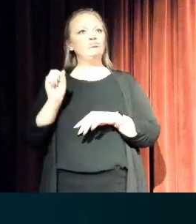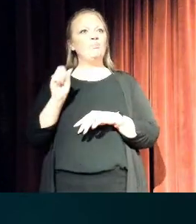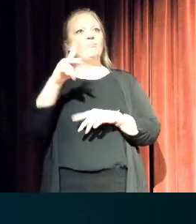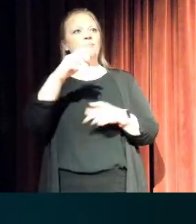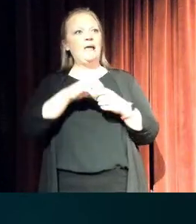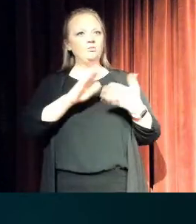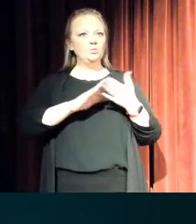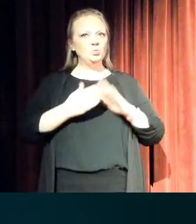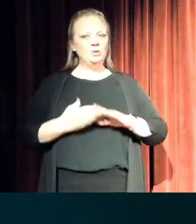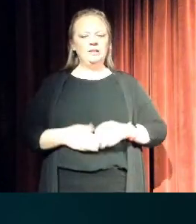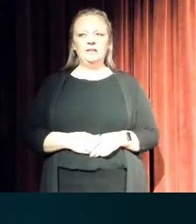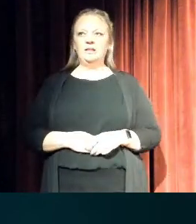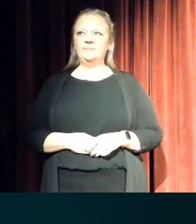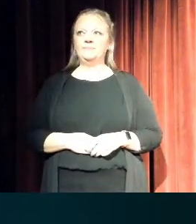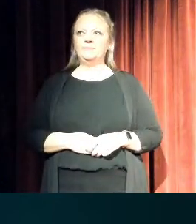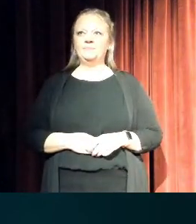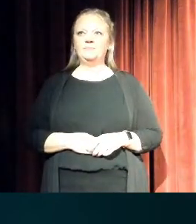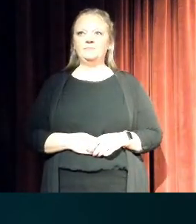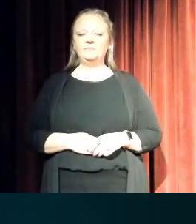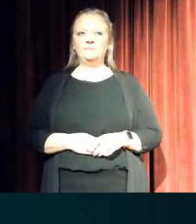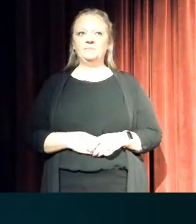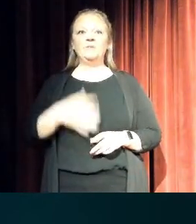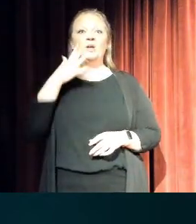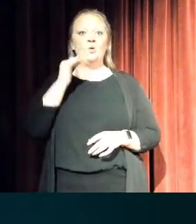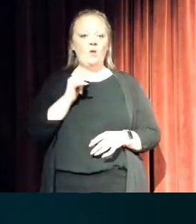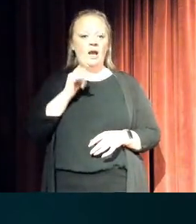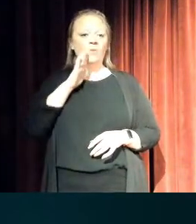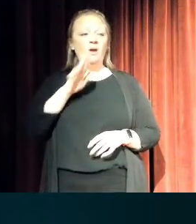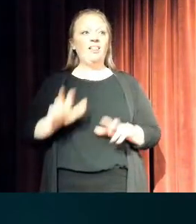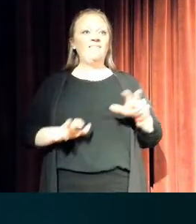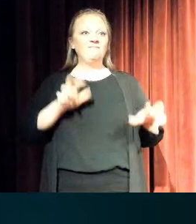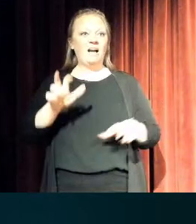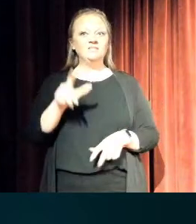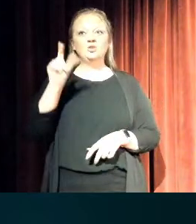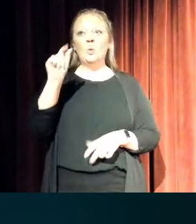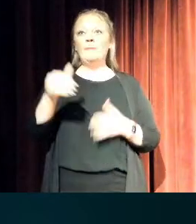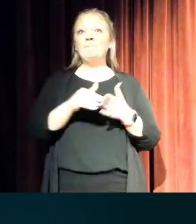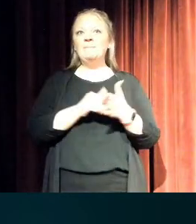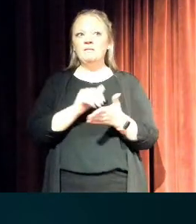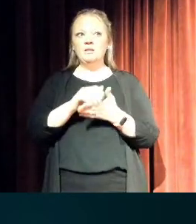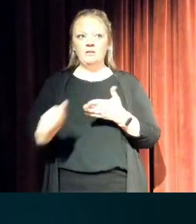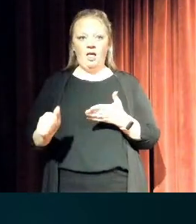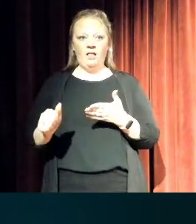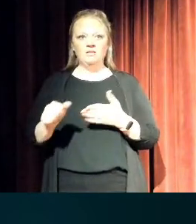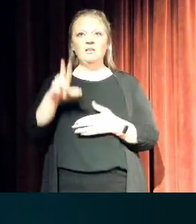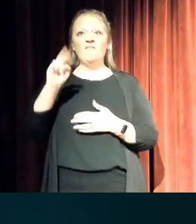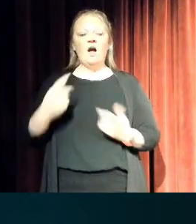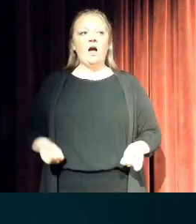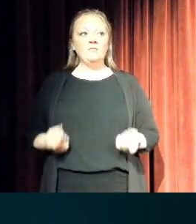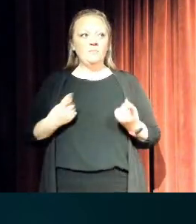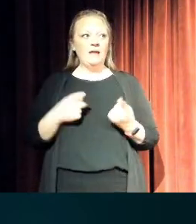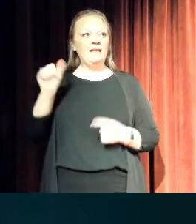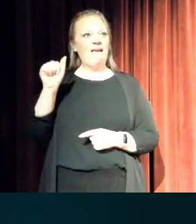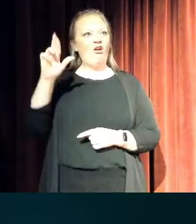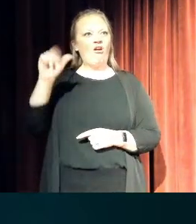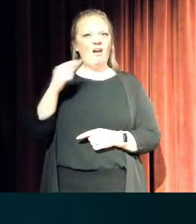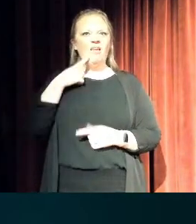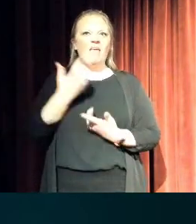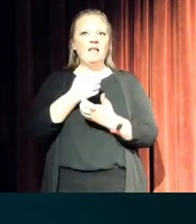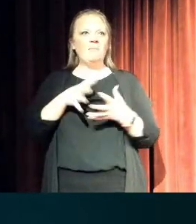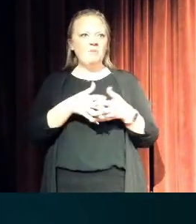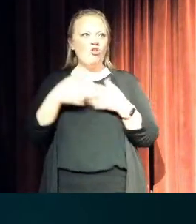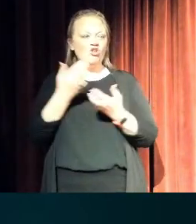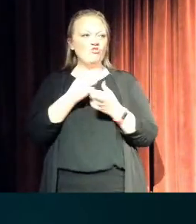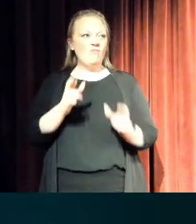community. That is why we will invest $20 million in unspent American Rescue Plan funding into a